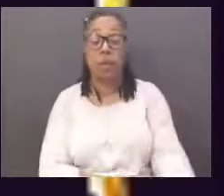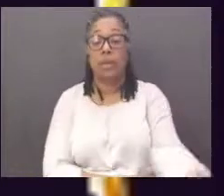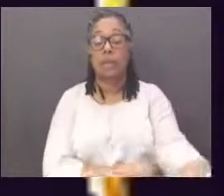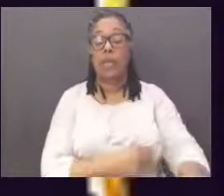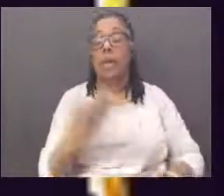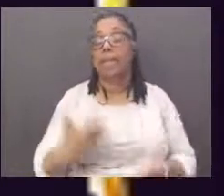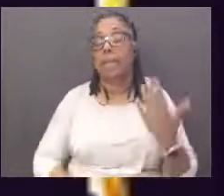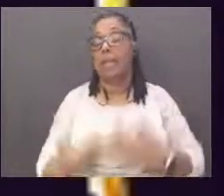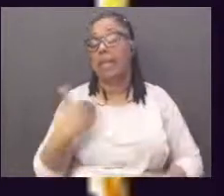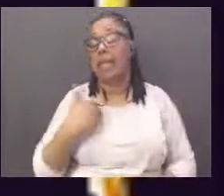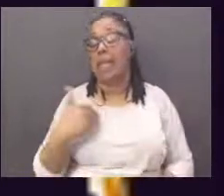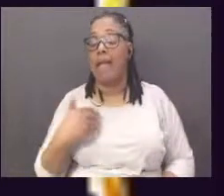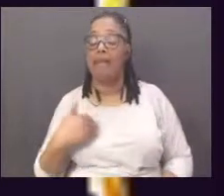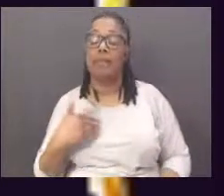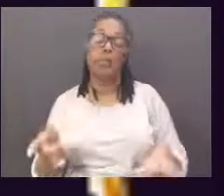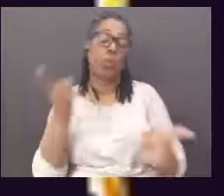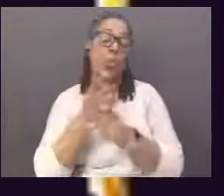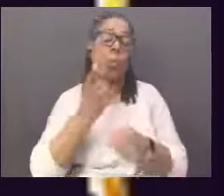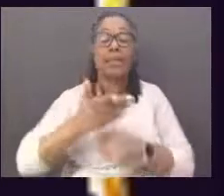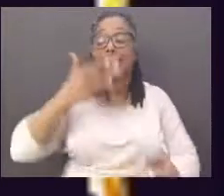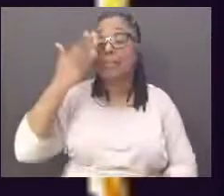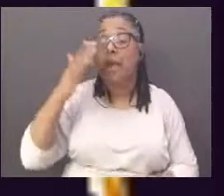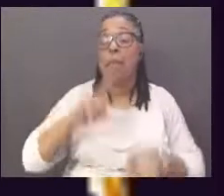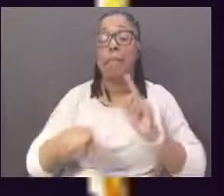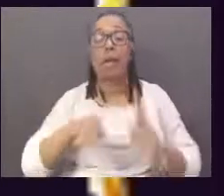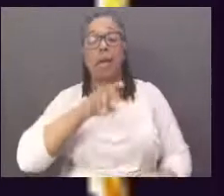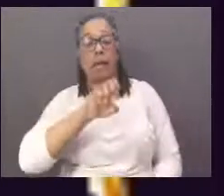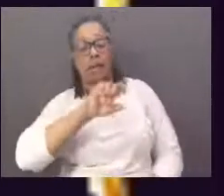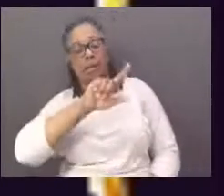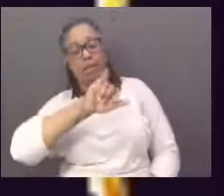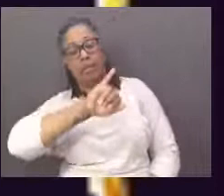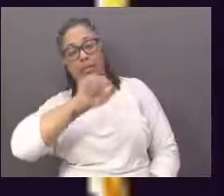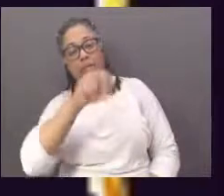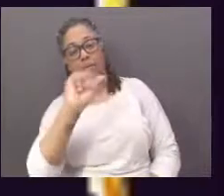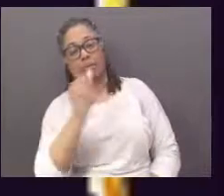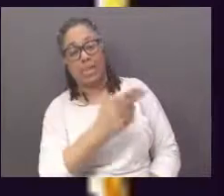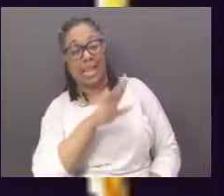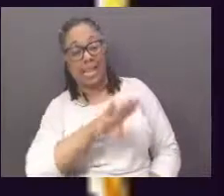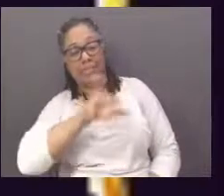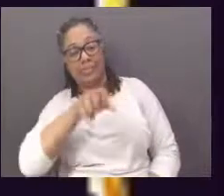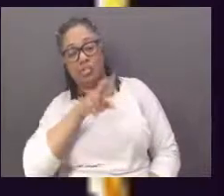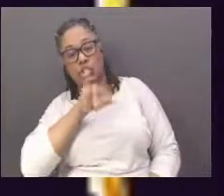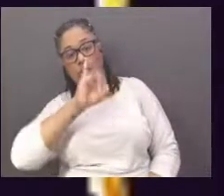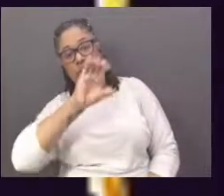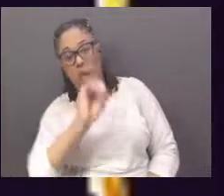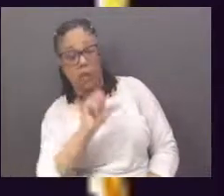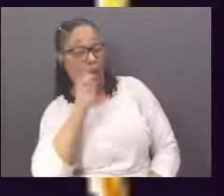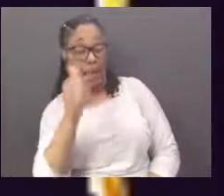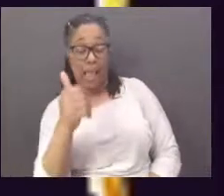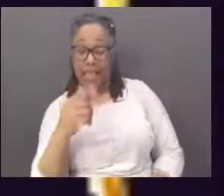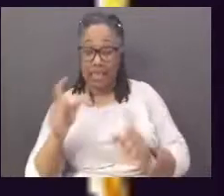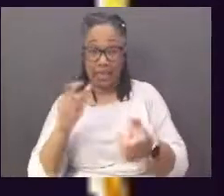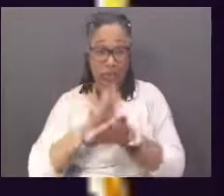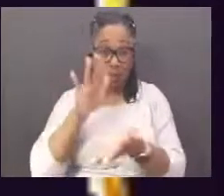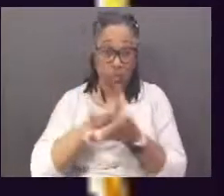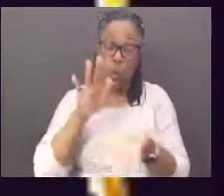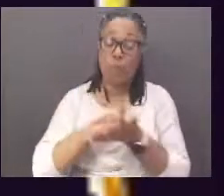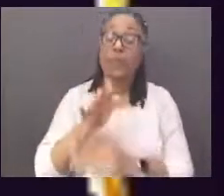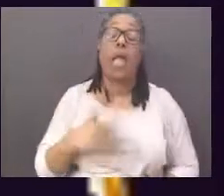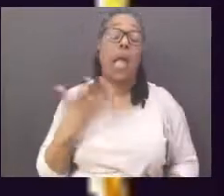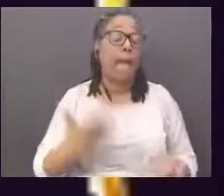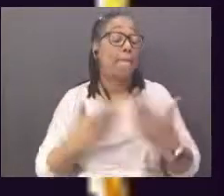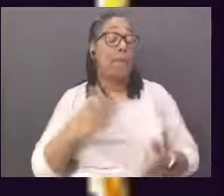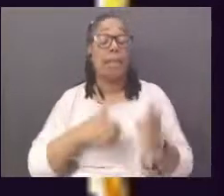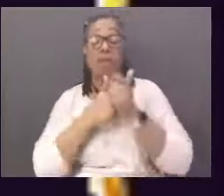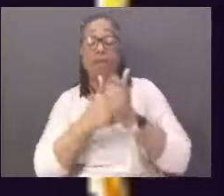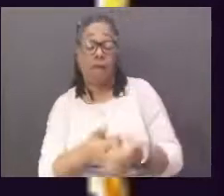smell, but Elijah's Jericho won't bring you glory. You may follow your Elijah to Jordan, the descender. You may